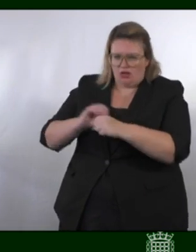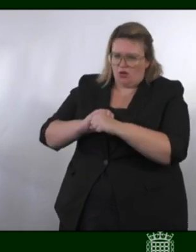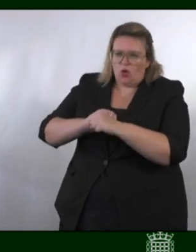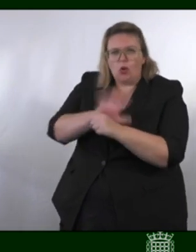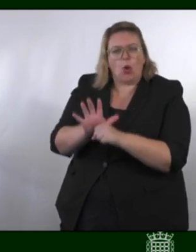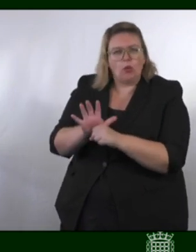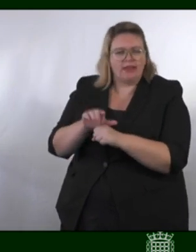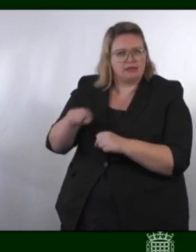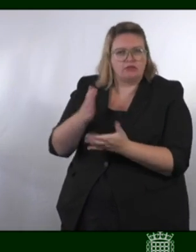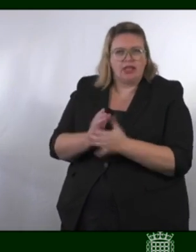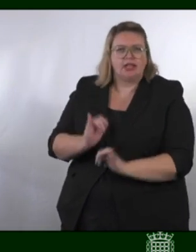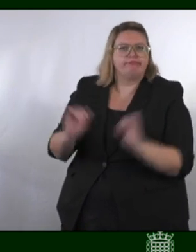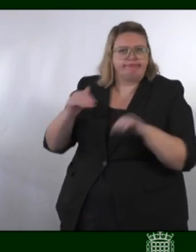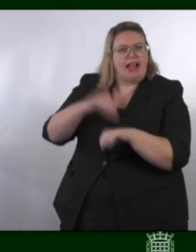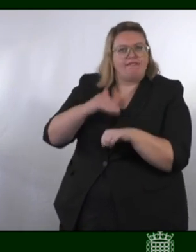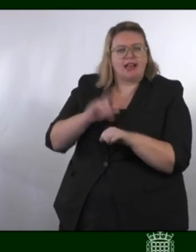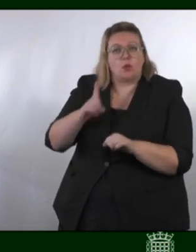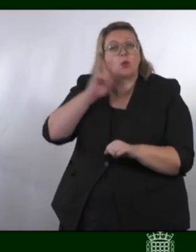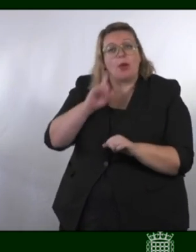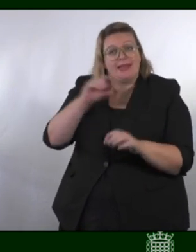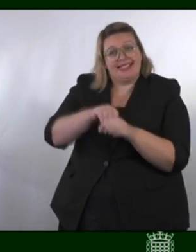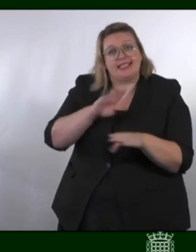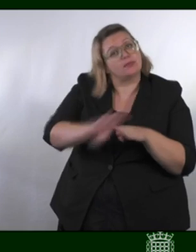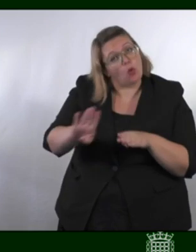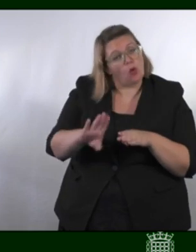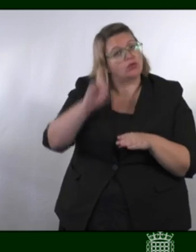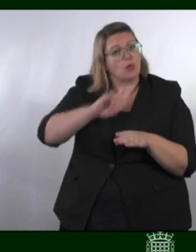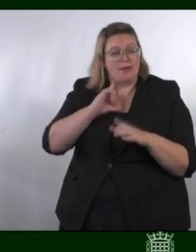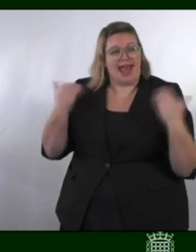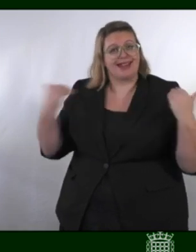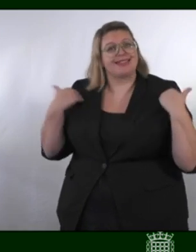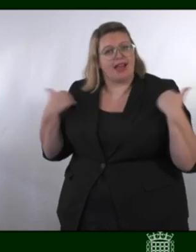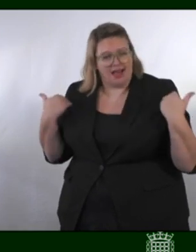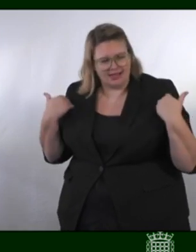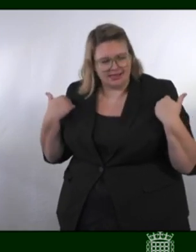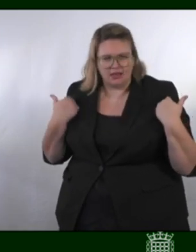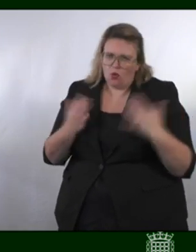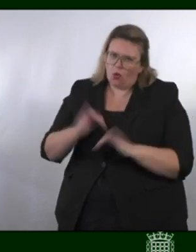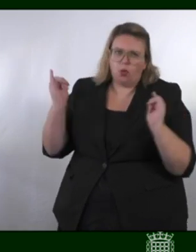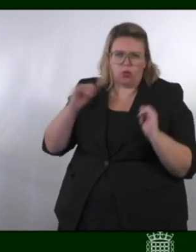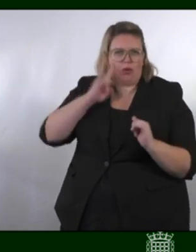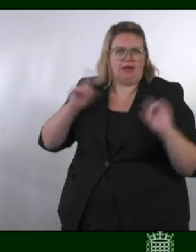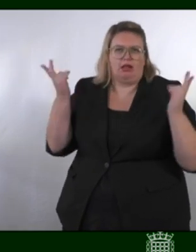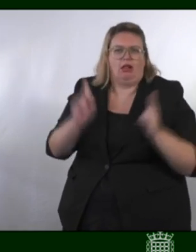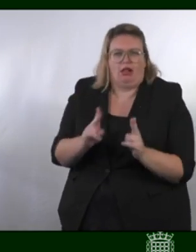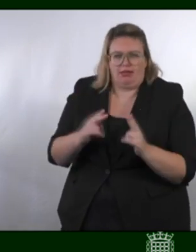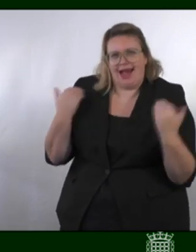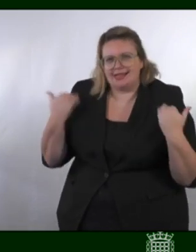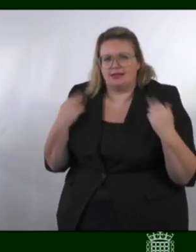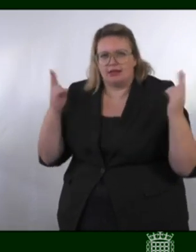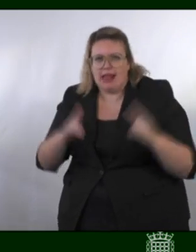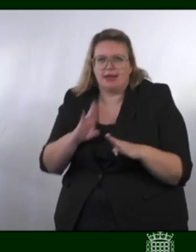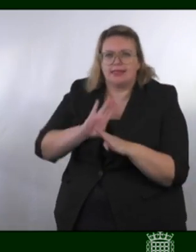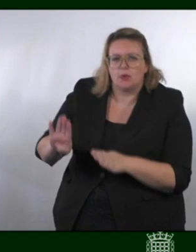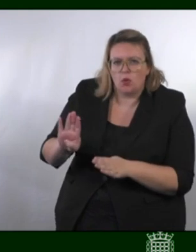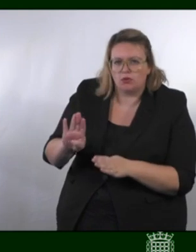participation levels in female sport and physical activity. So to help reverse this, will my right honourable friend lend his